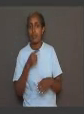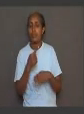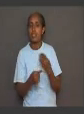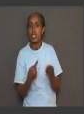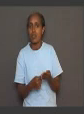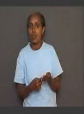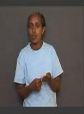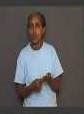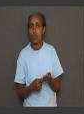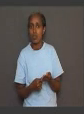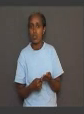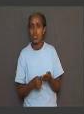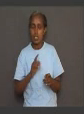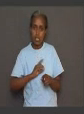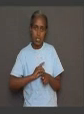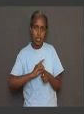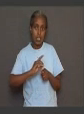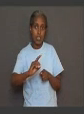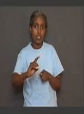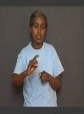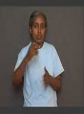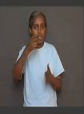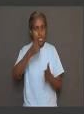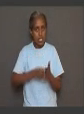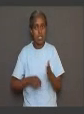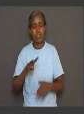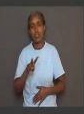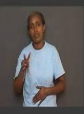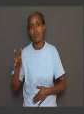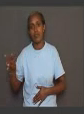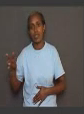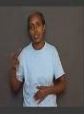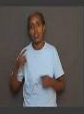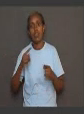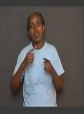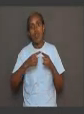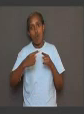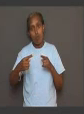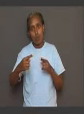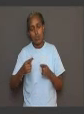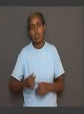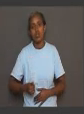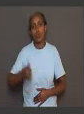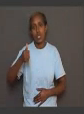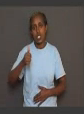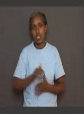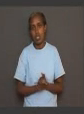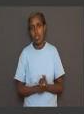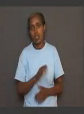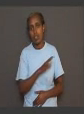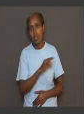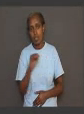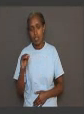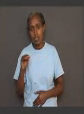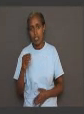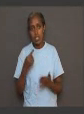Therefore, the direction of the resulting vector opposes the original, and it